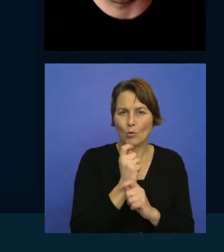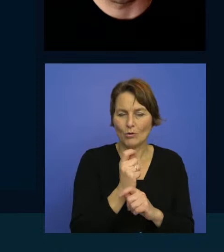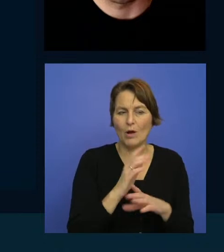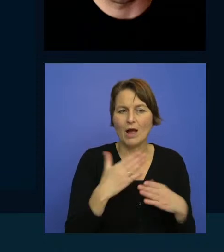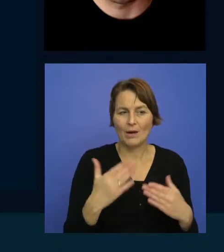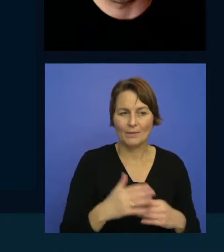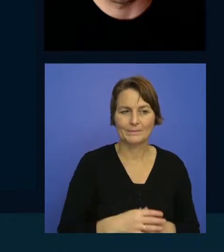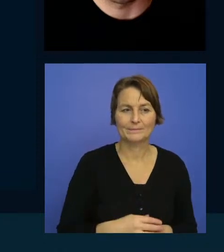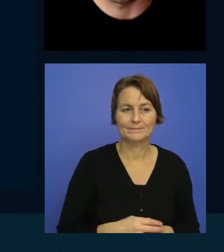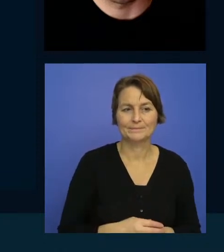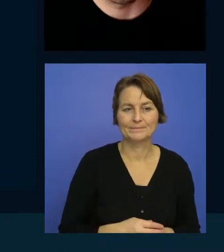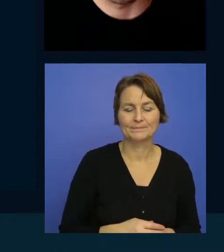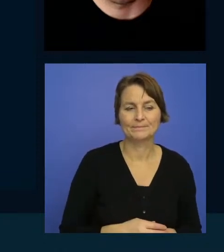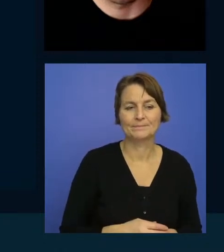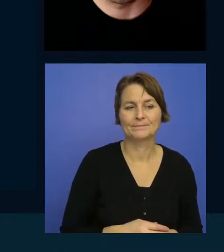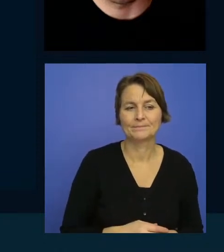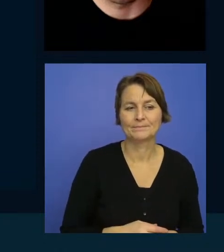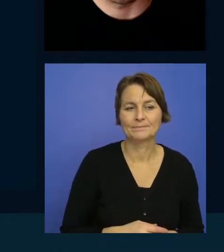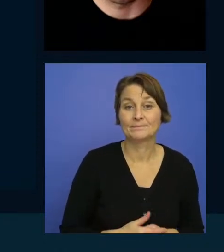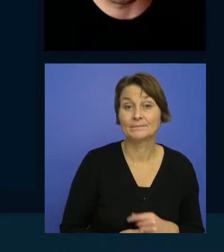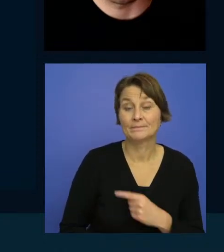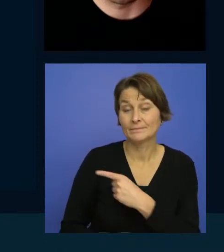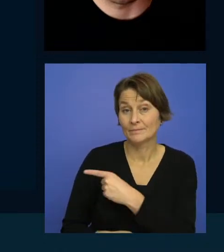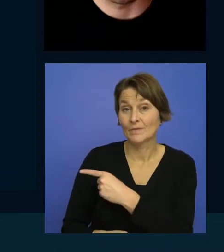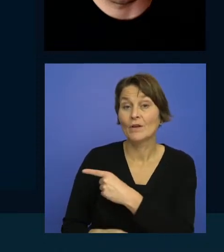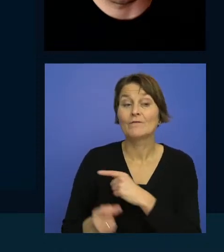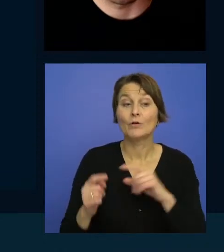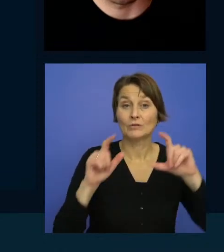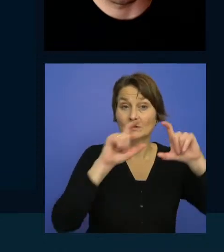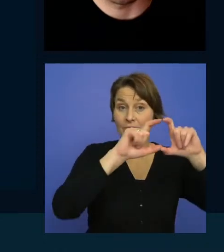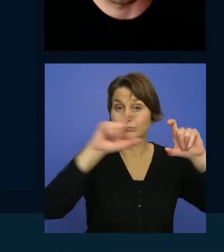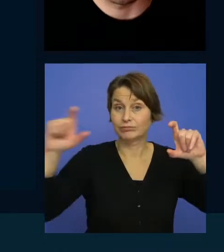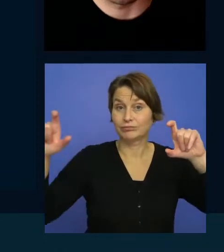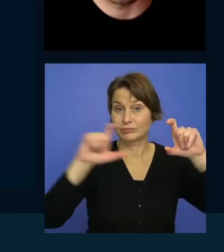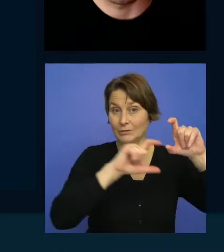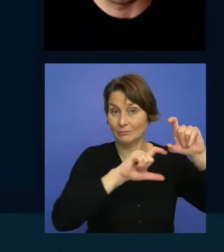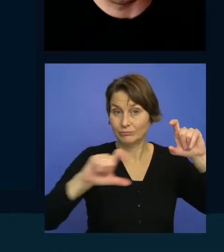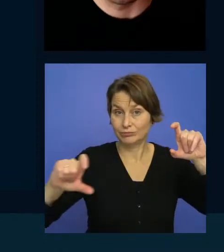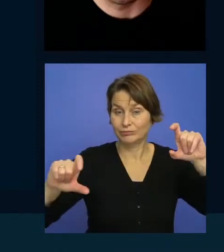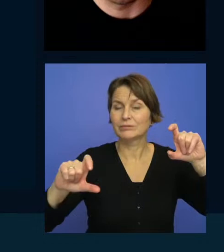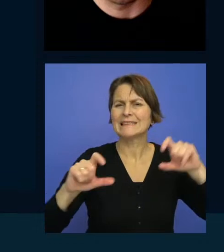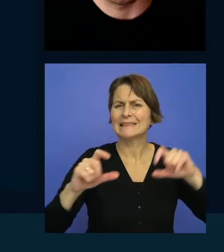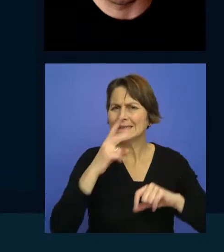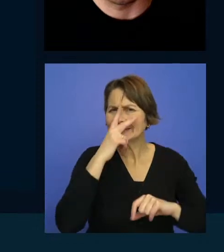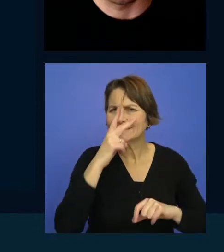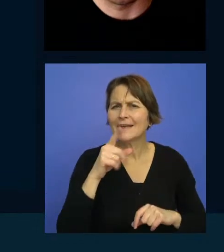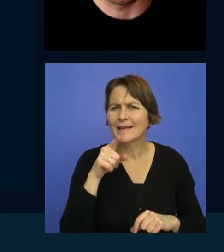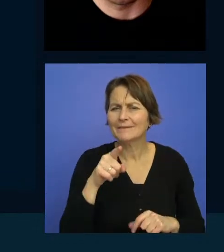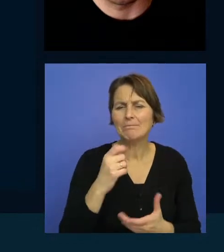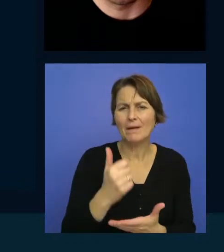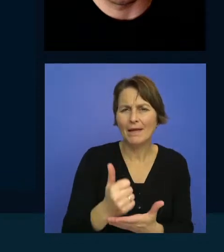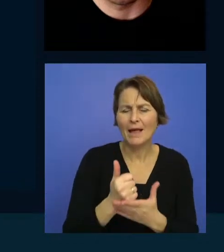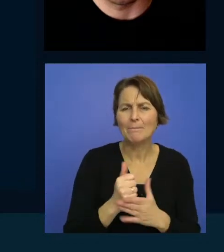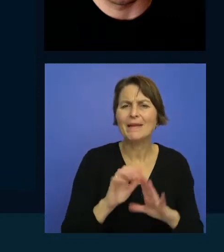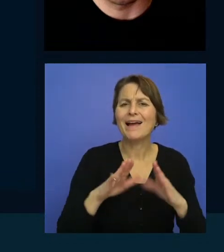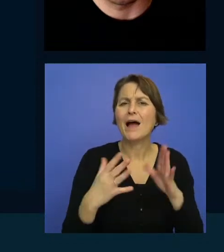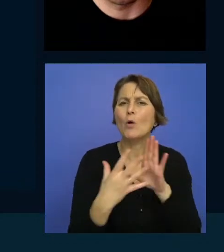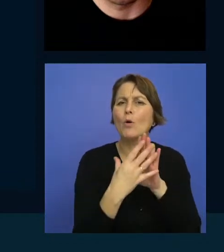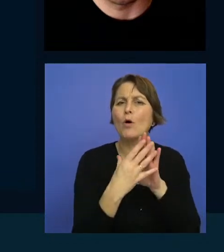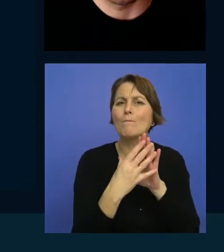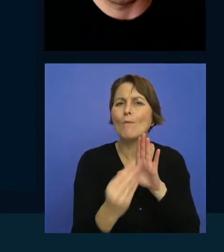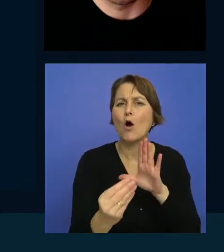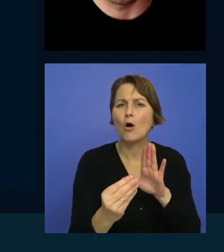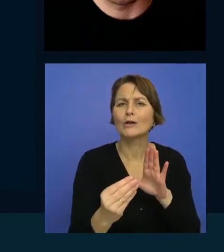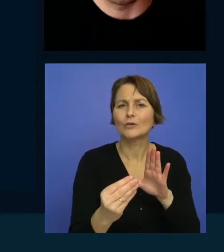through. And the first thing I have is a graph here that helps me understand the difference in model performance across these two groups.